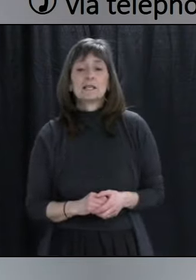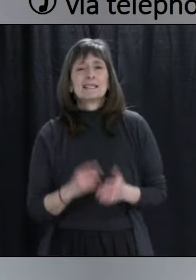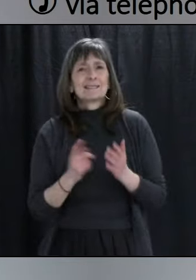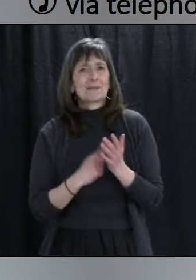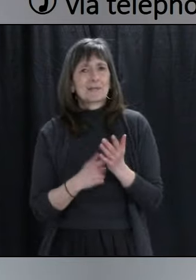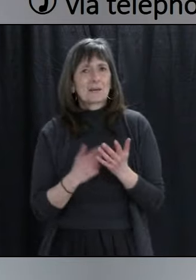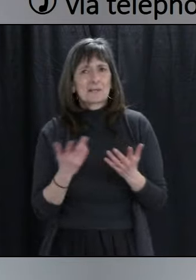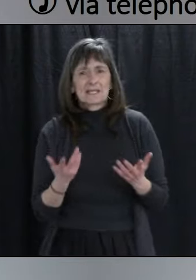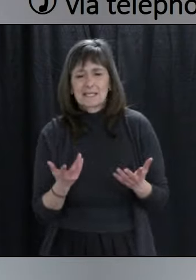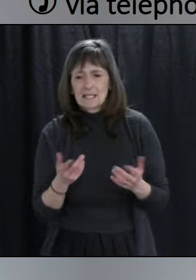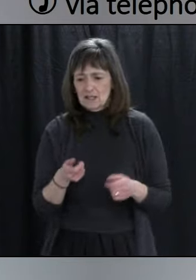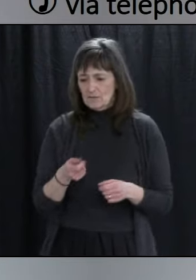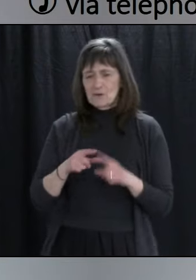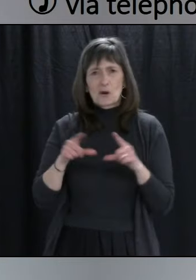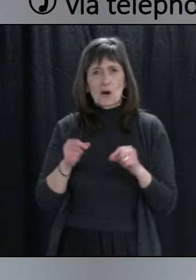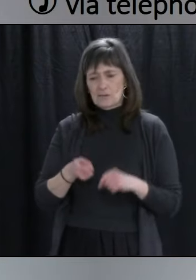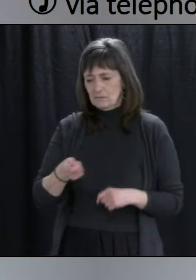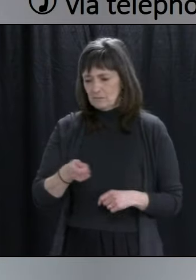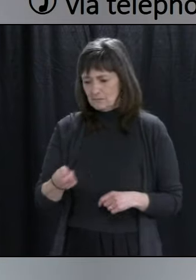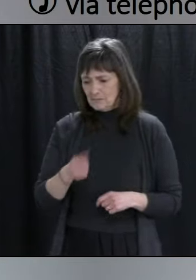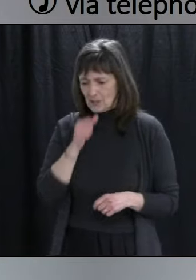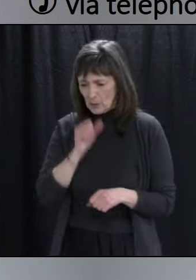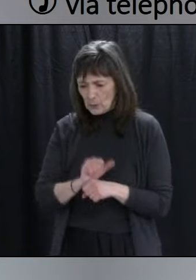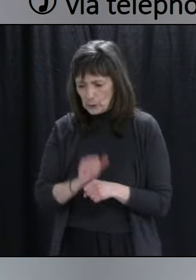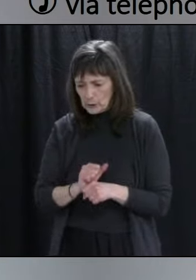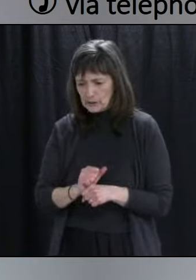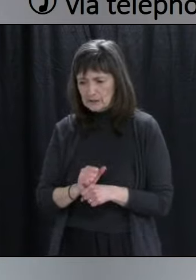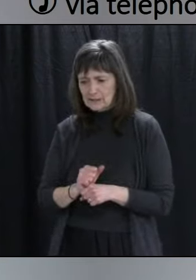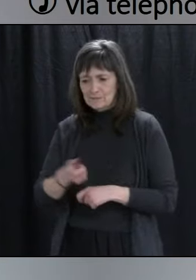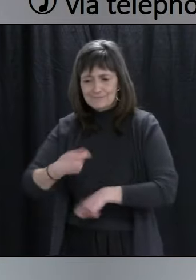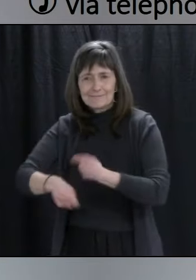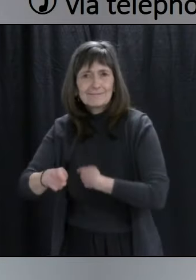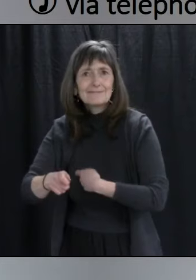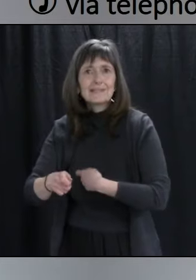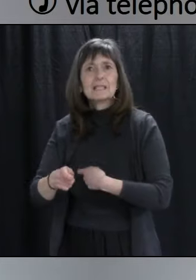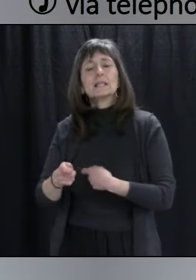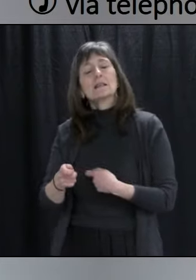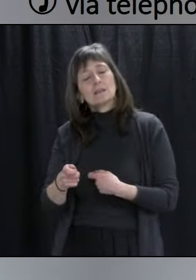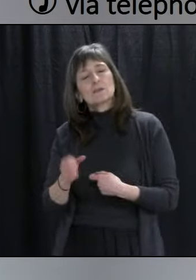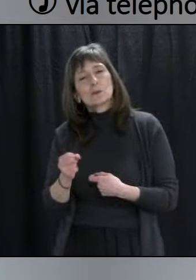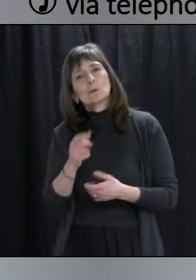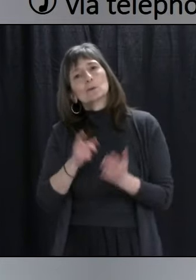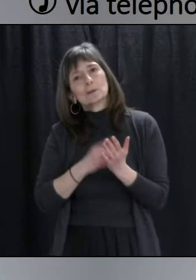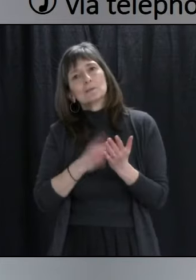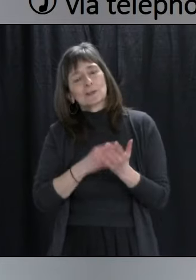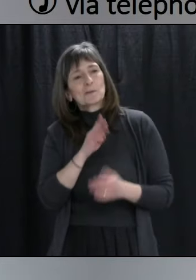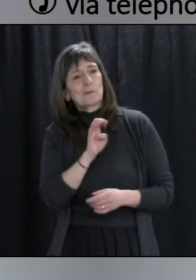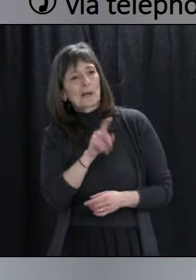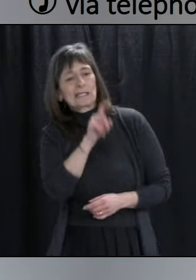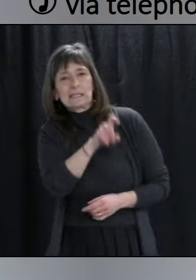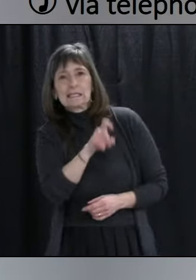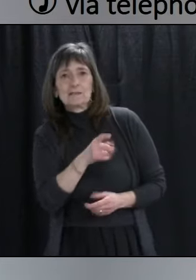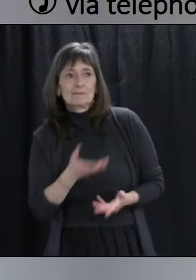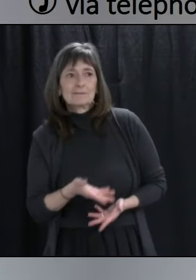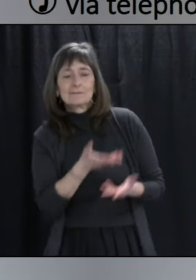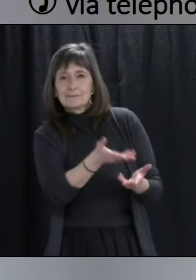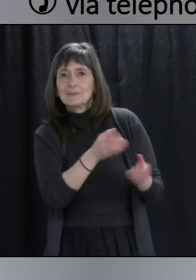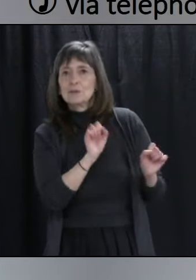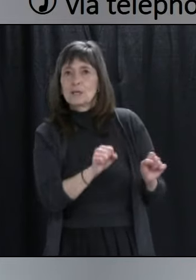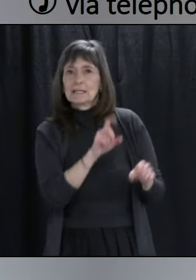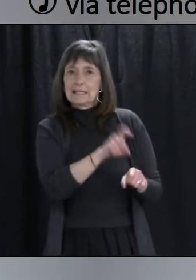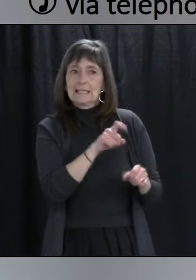bank accounts. Their cards don't work. They need to be renewed. And we need to ensure that people still have purchasing ability.